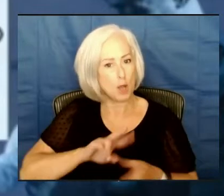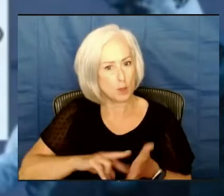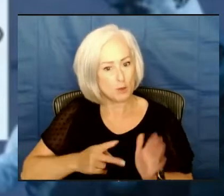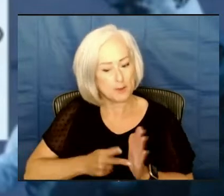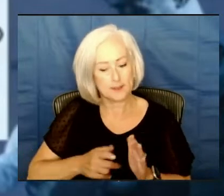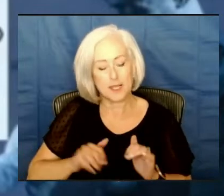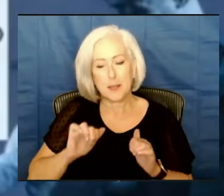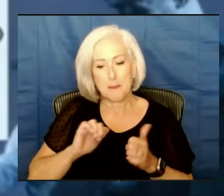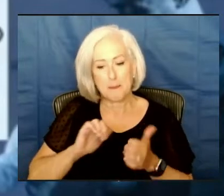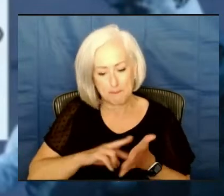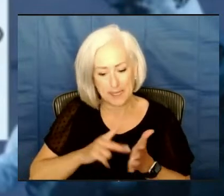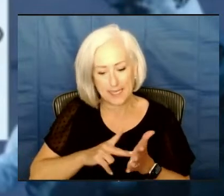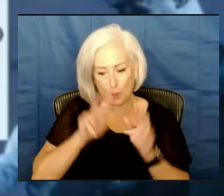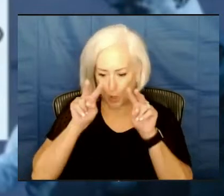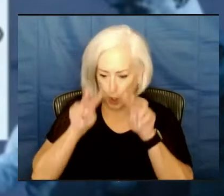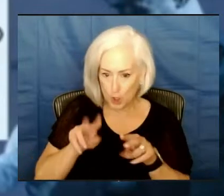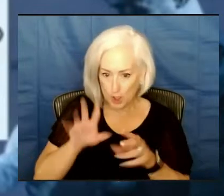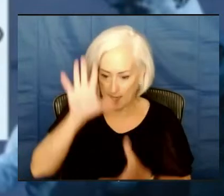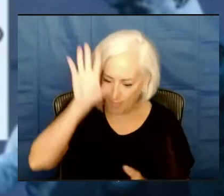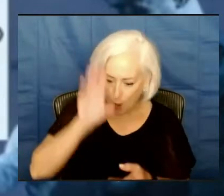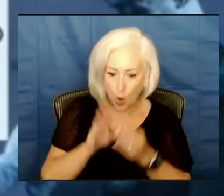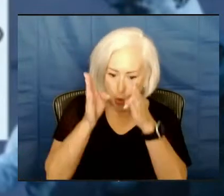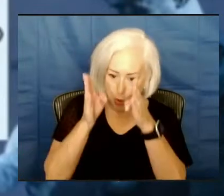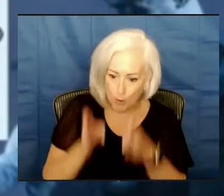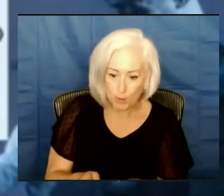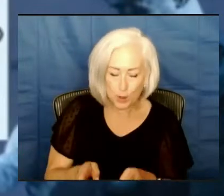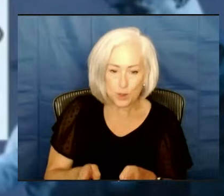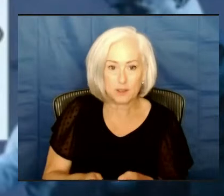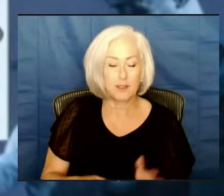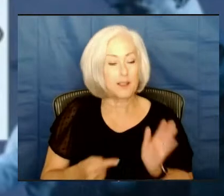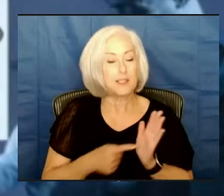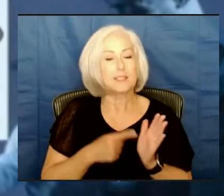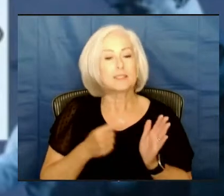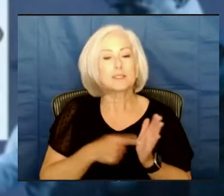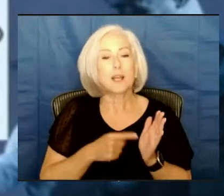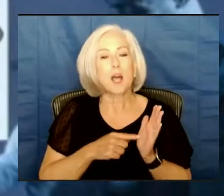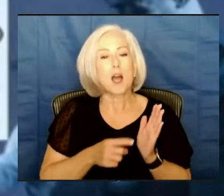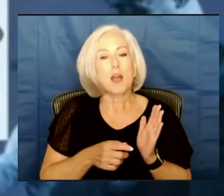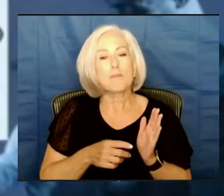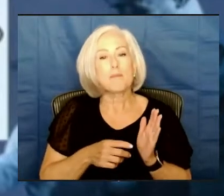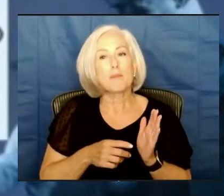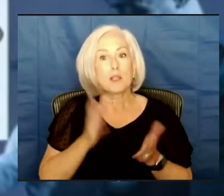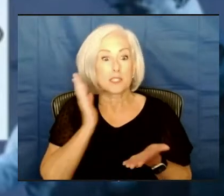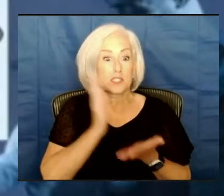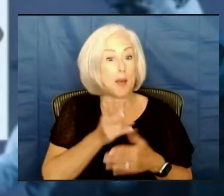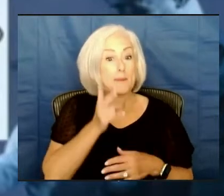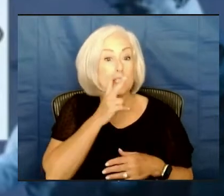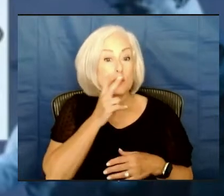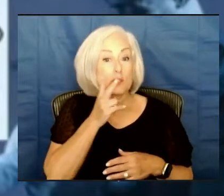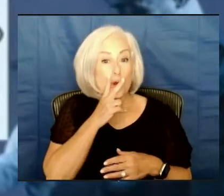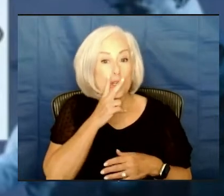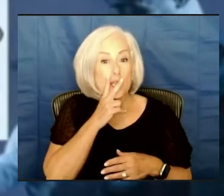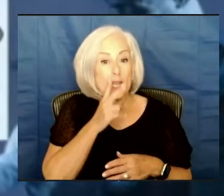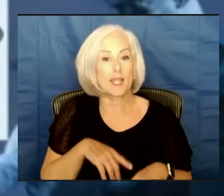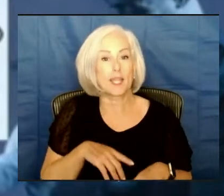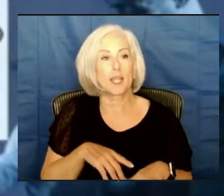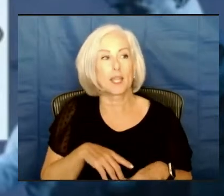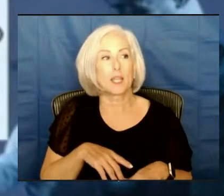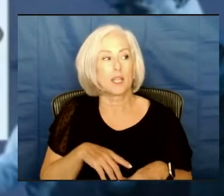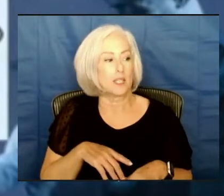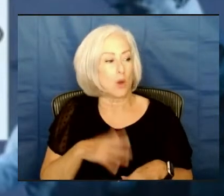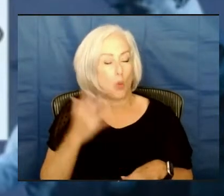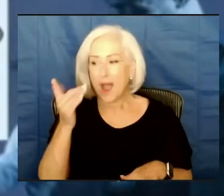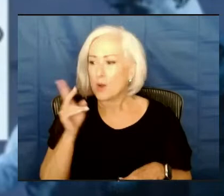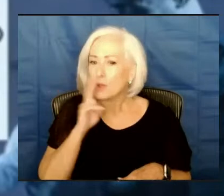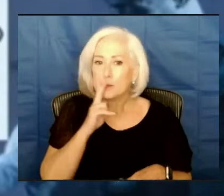deal with, we oftentimes see smoking as a self-medicated incident where individuals are doing that because they're stressed, because there's